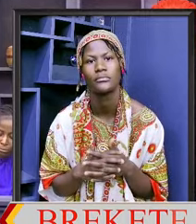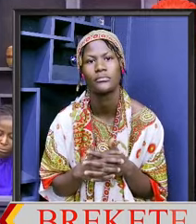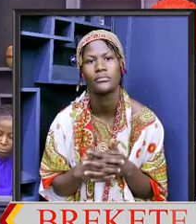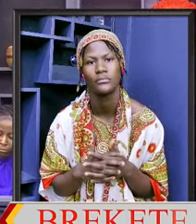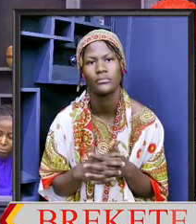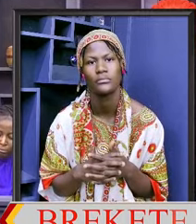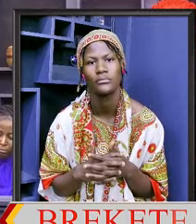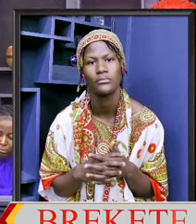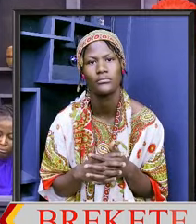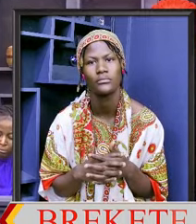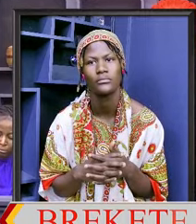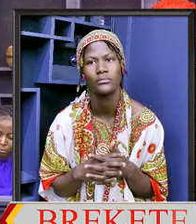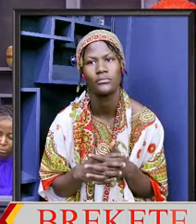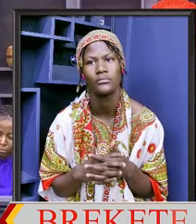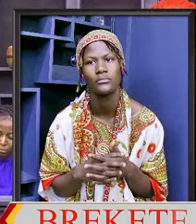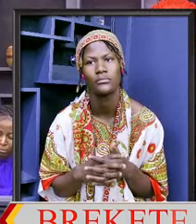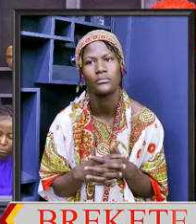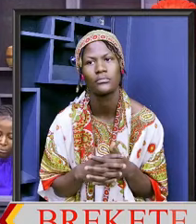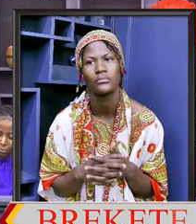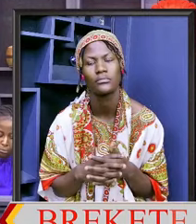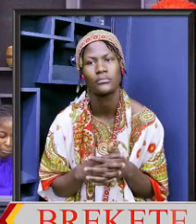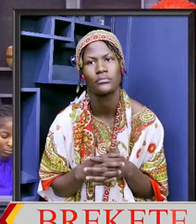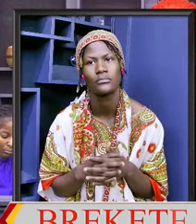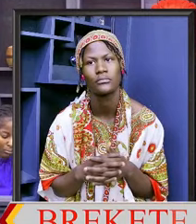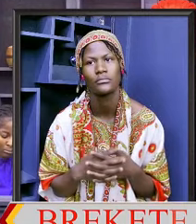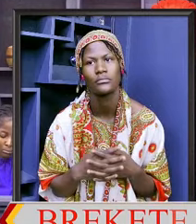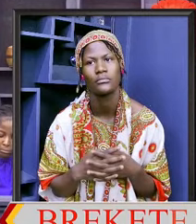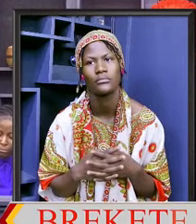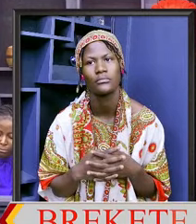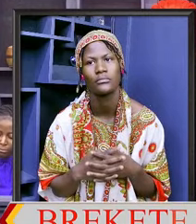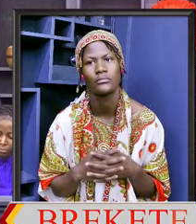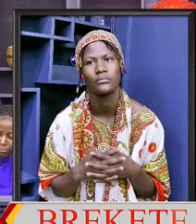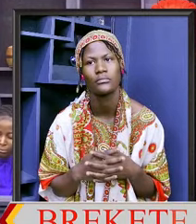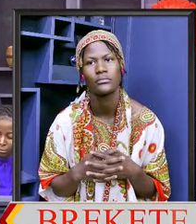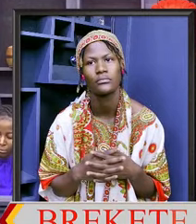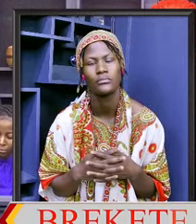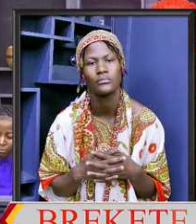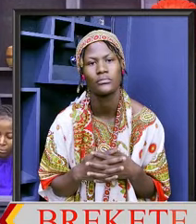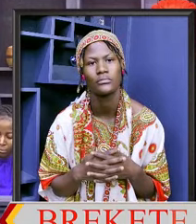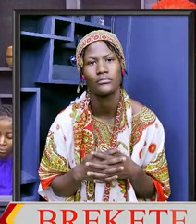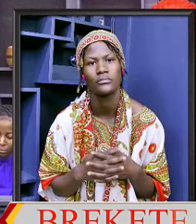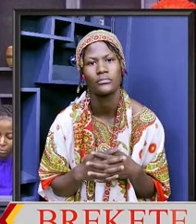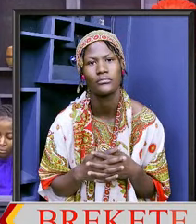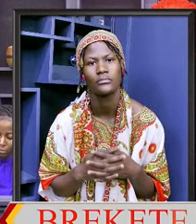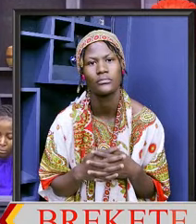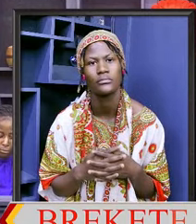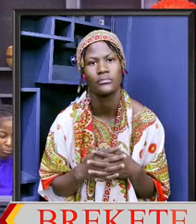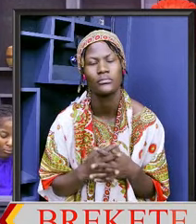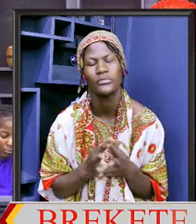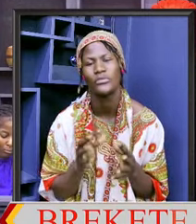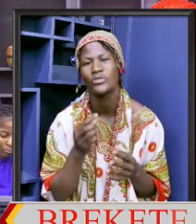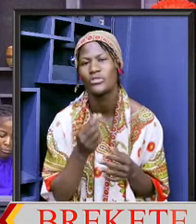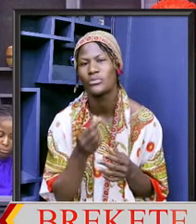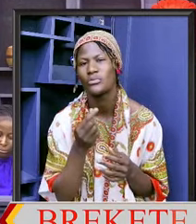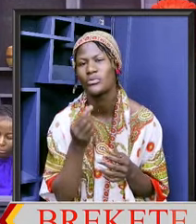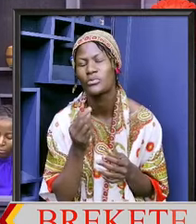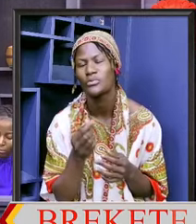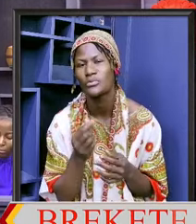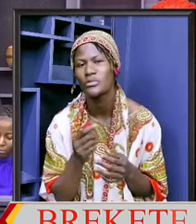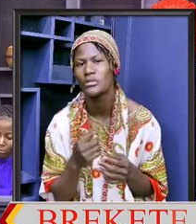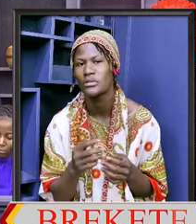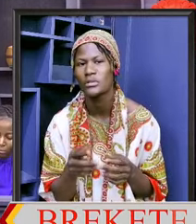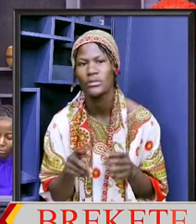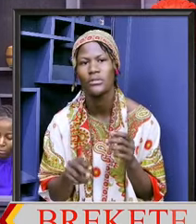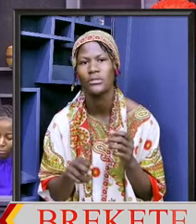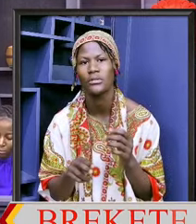I don't know. Is it deeper than we think it do? The way we people and a small things. This thing takes start for this country.